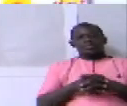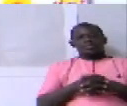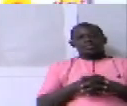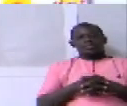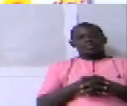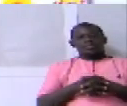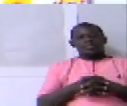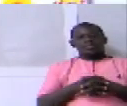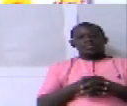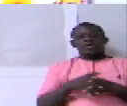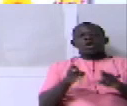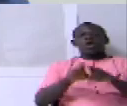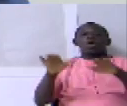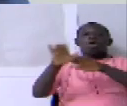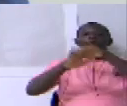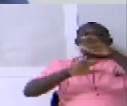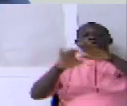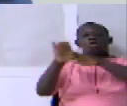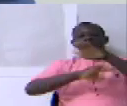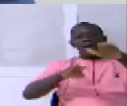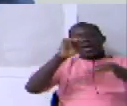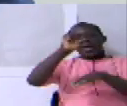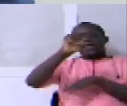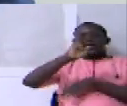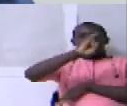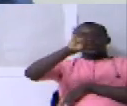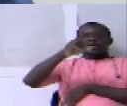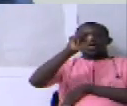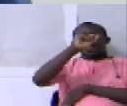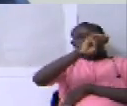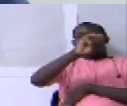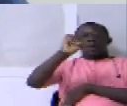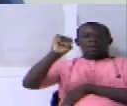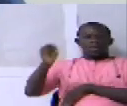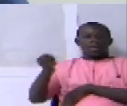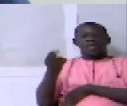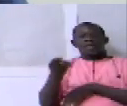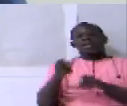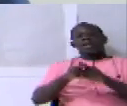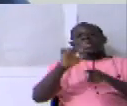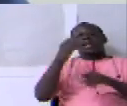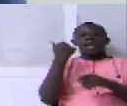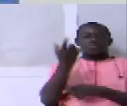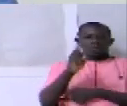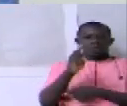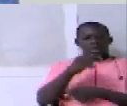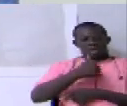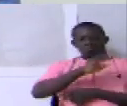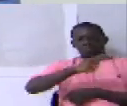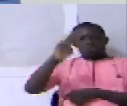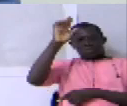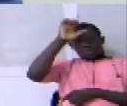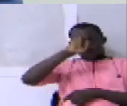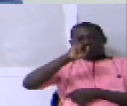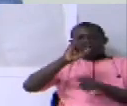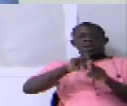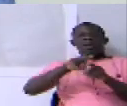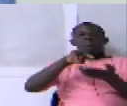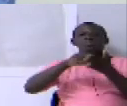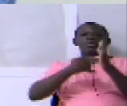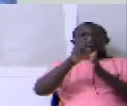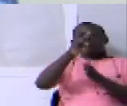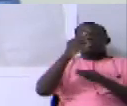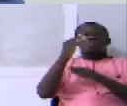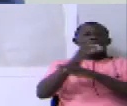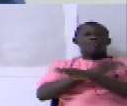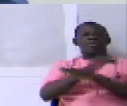Under Ijame, like what? I want to understand. Did you have, was there any periods in which you reported directly to